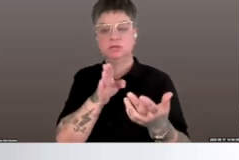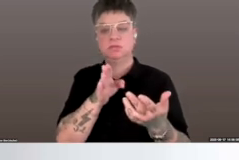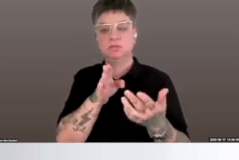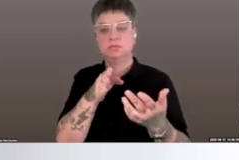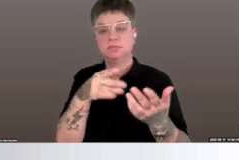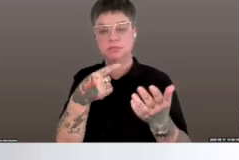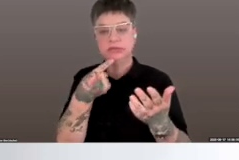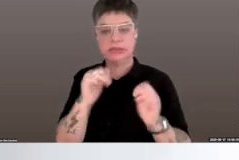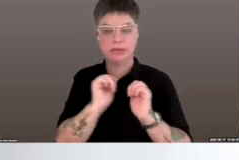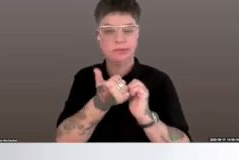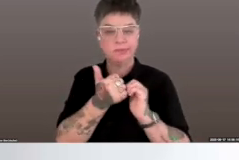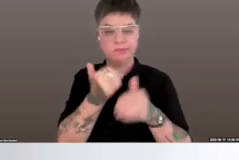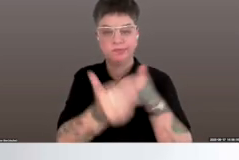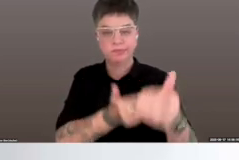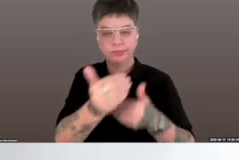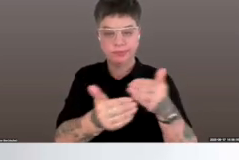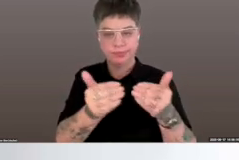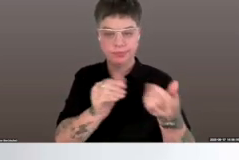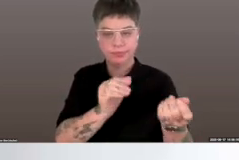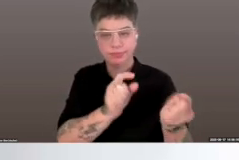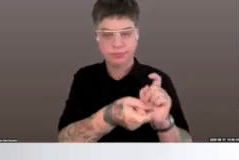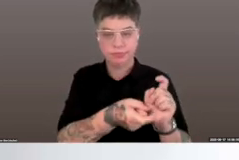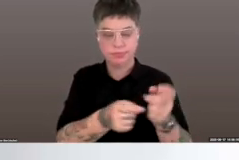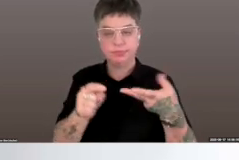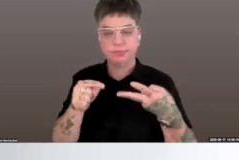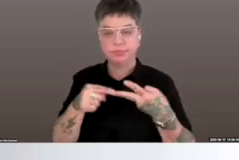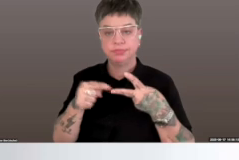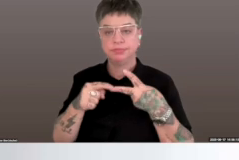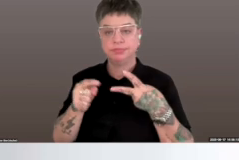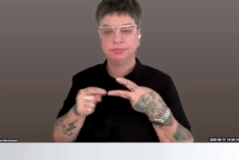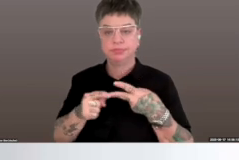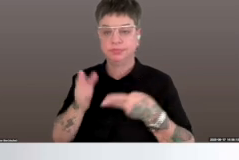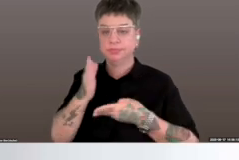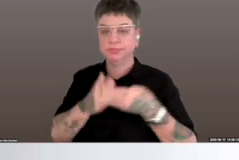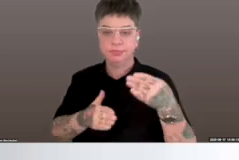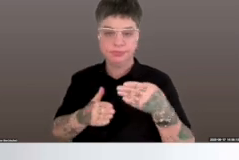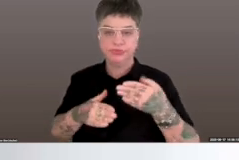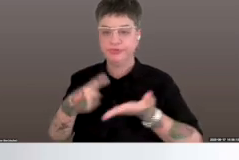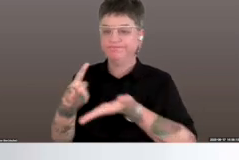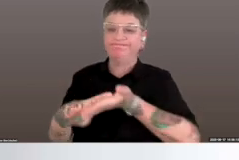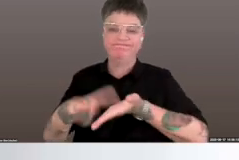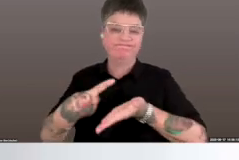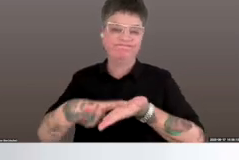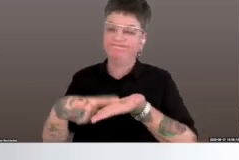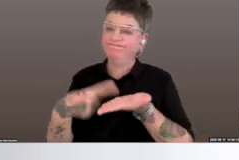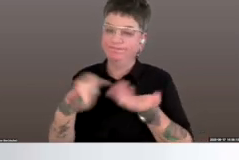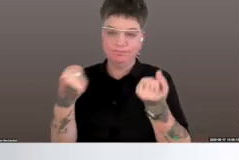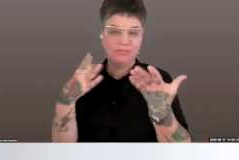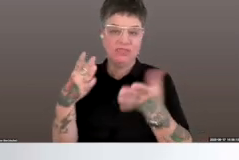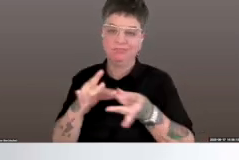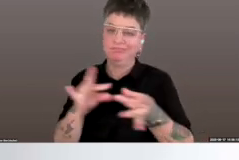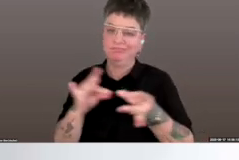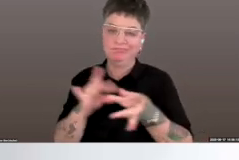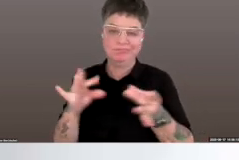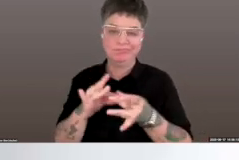vouchers are processed and kind of moved over. As for your second question, I mean, I think that's part of the deliberation process, right? We get these comments and then the